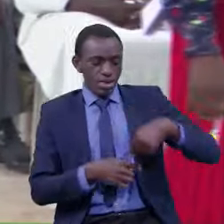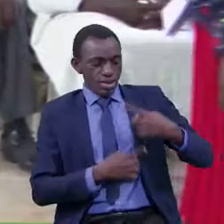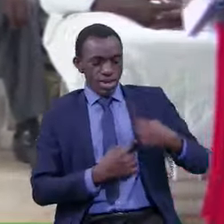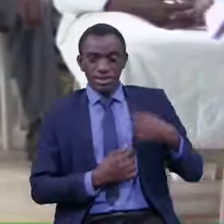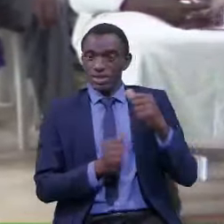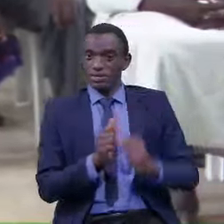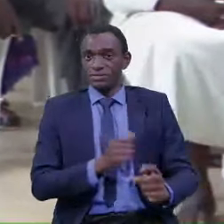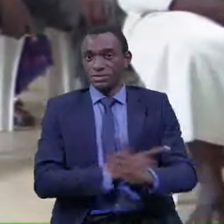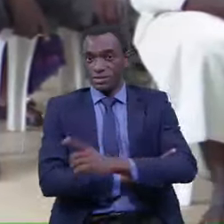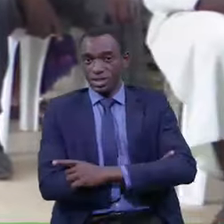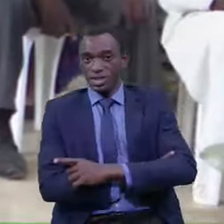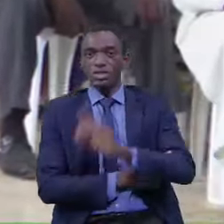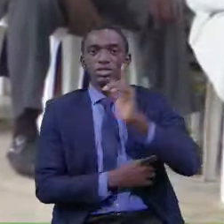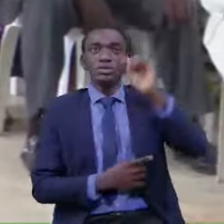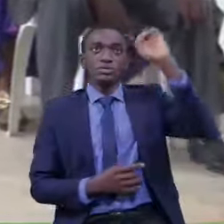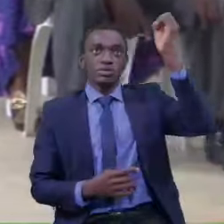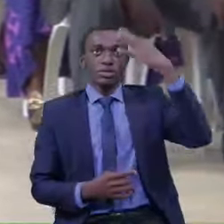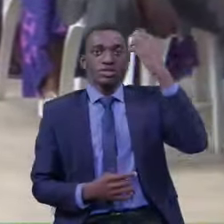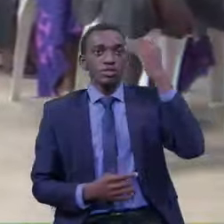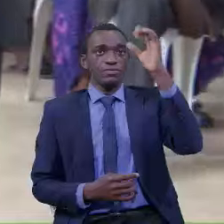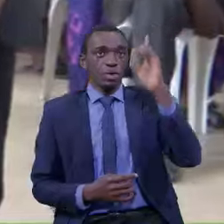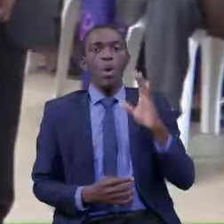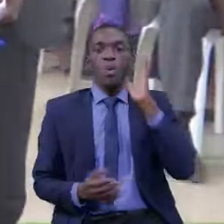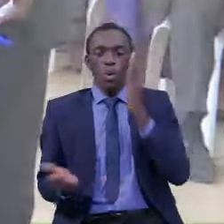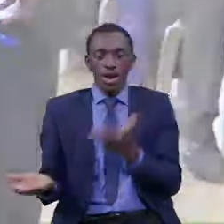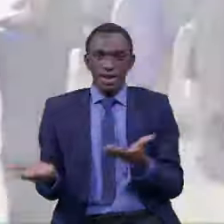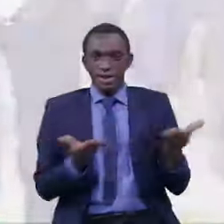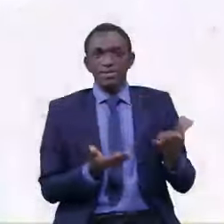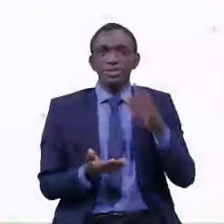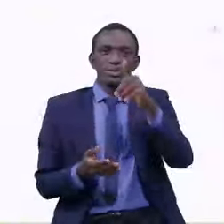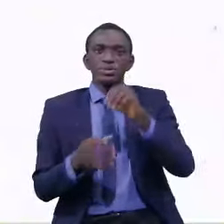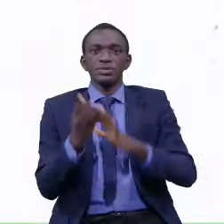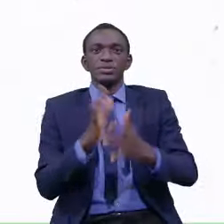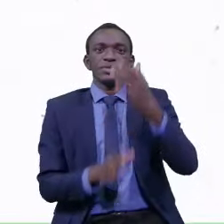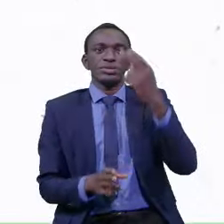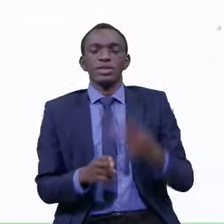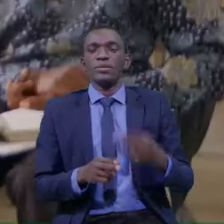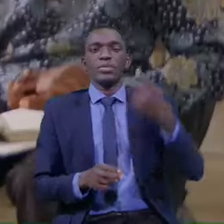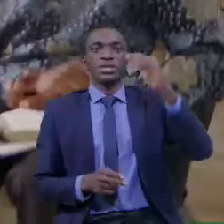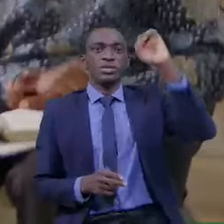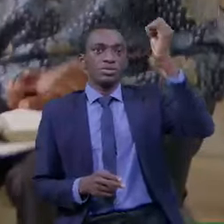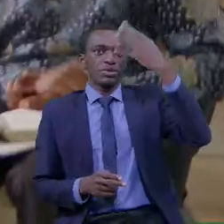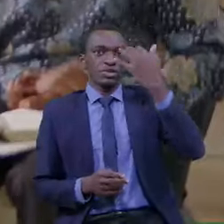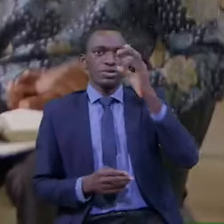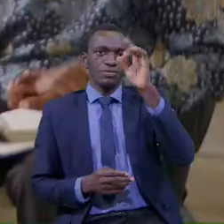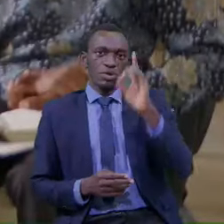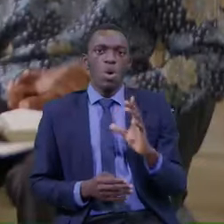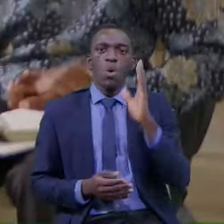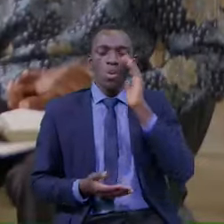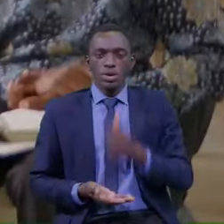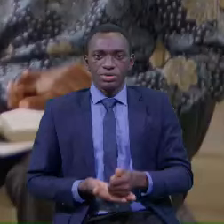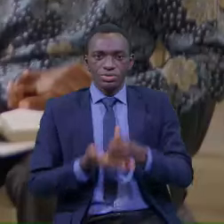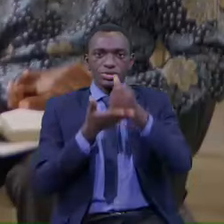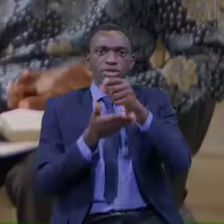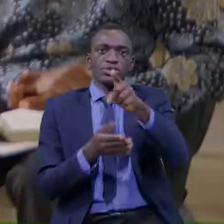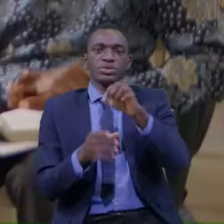of God will carry you. The grace of God will sustain you. The grace of God